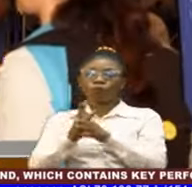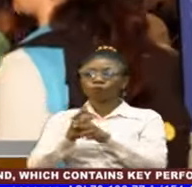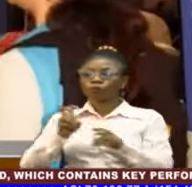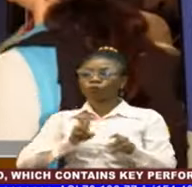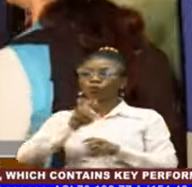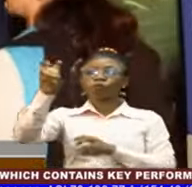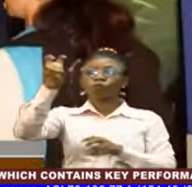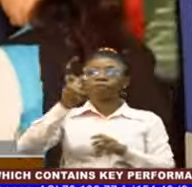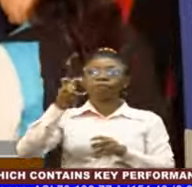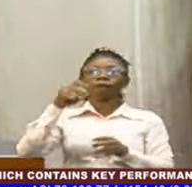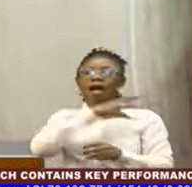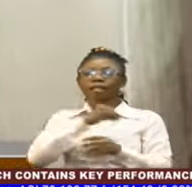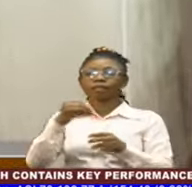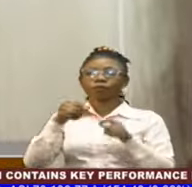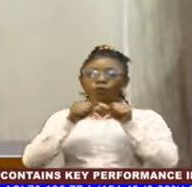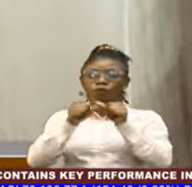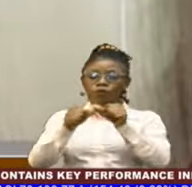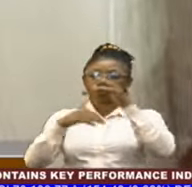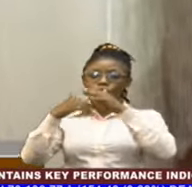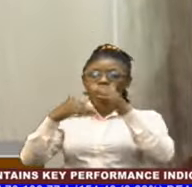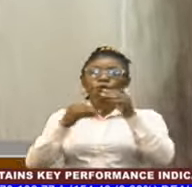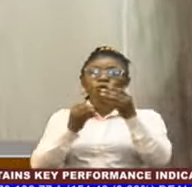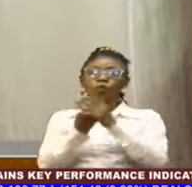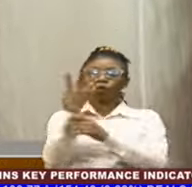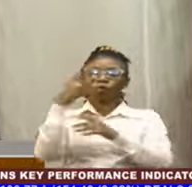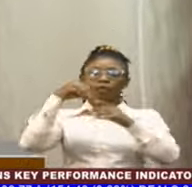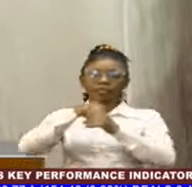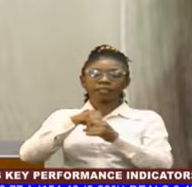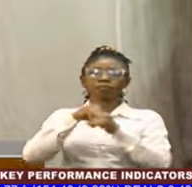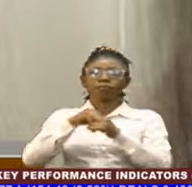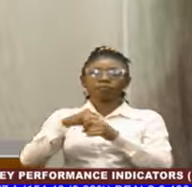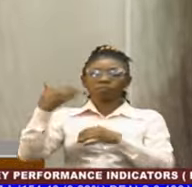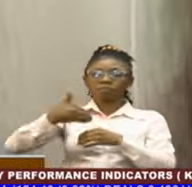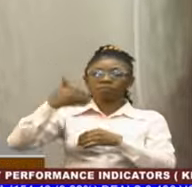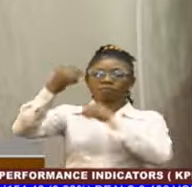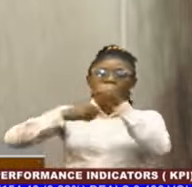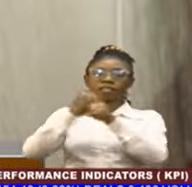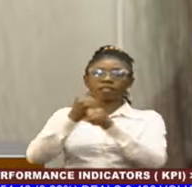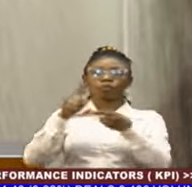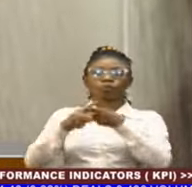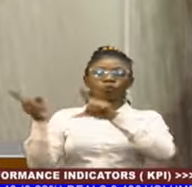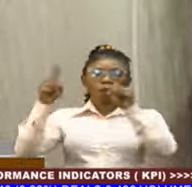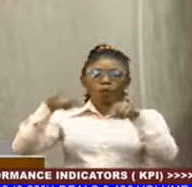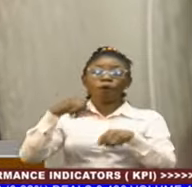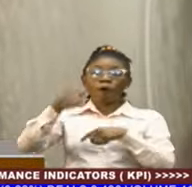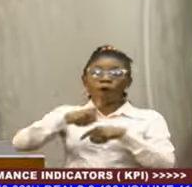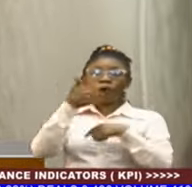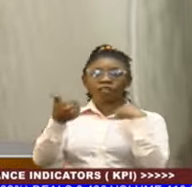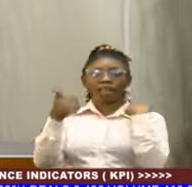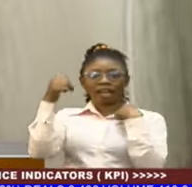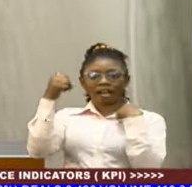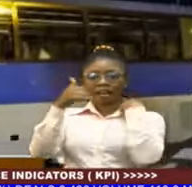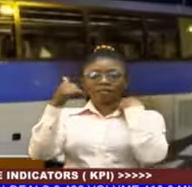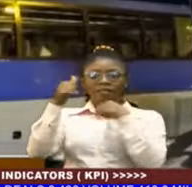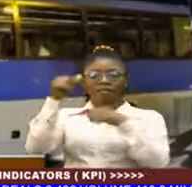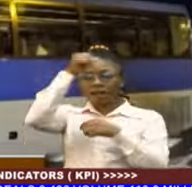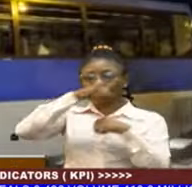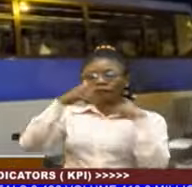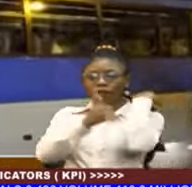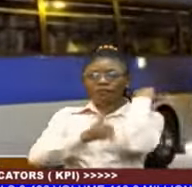class will continue to grow at a fast pace in decades to come. Other countries that are visa requirements free for